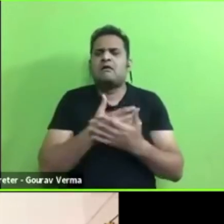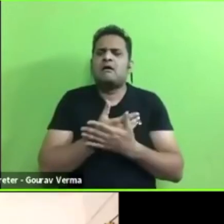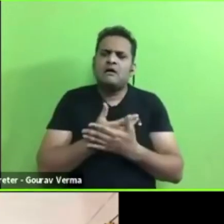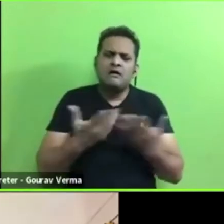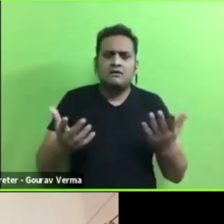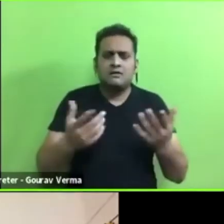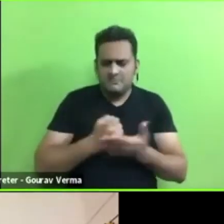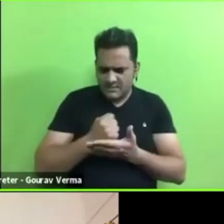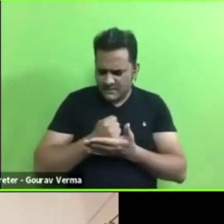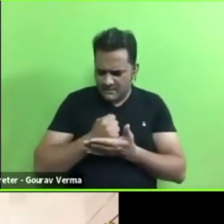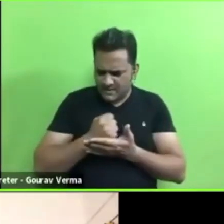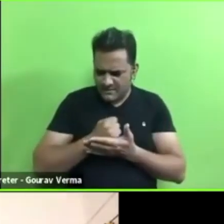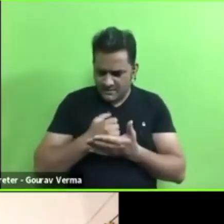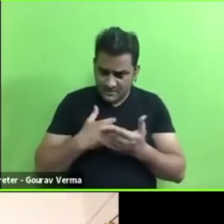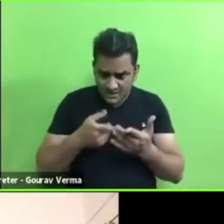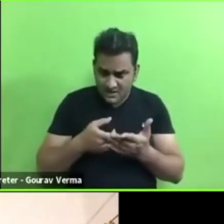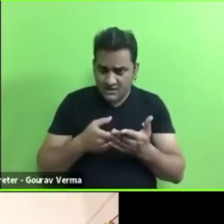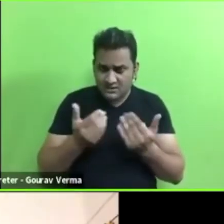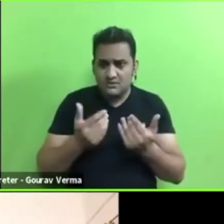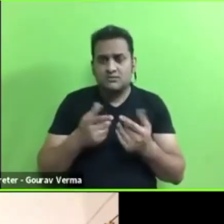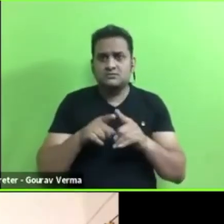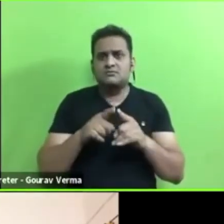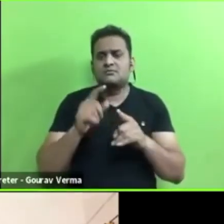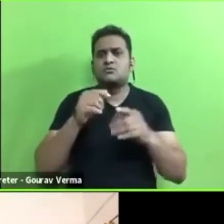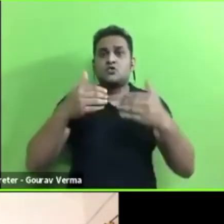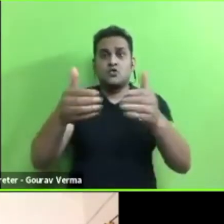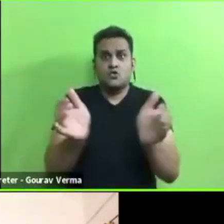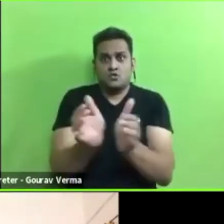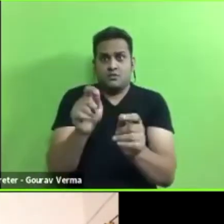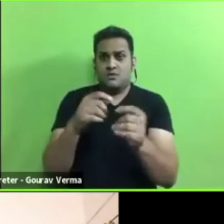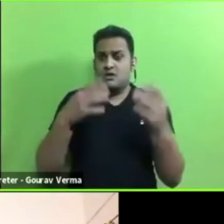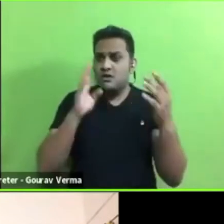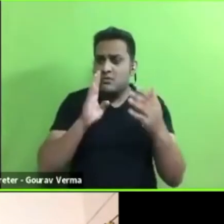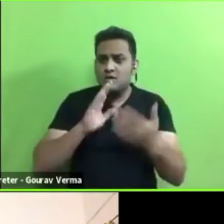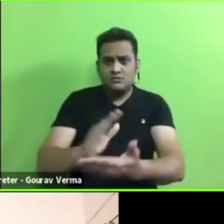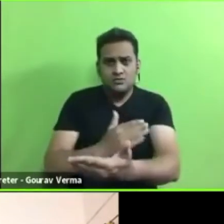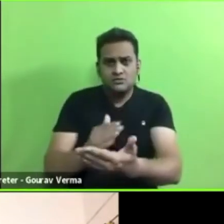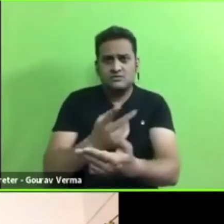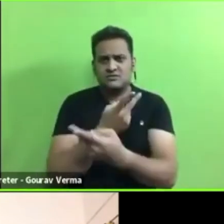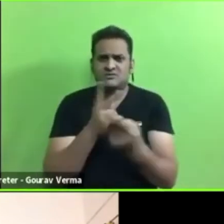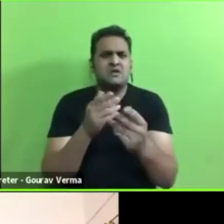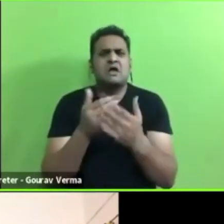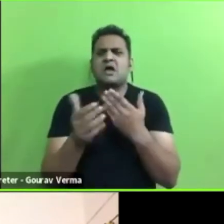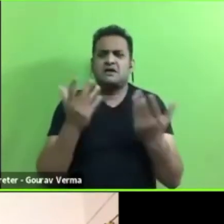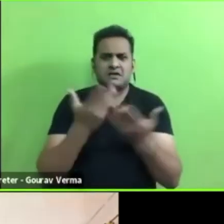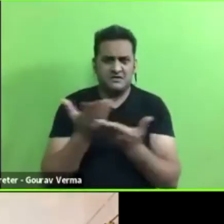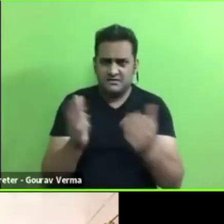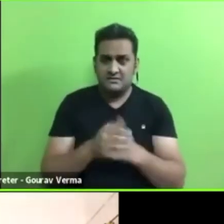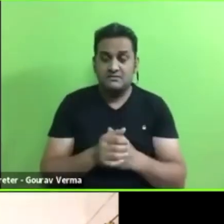practiced by the Bahujan community, art forms, and it could be ritual, it could be anything,